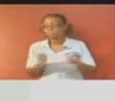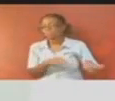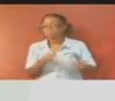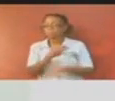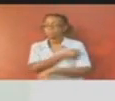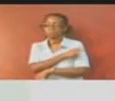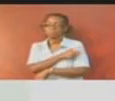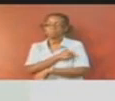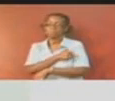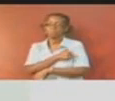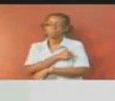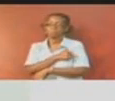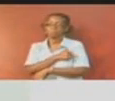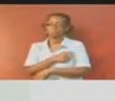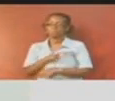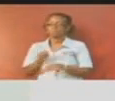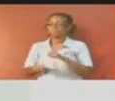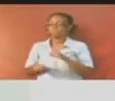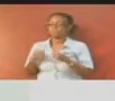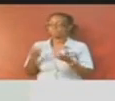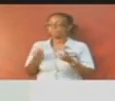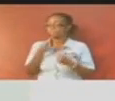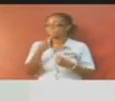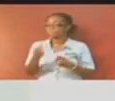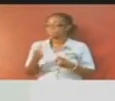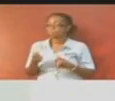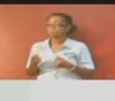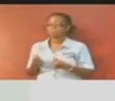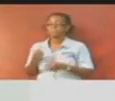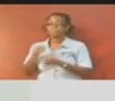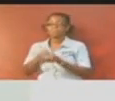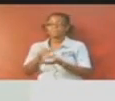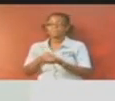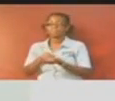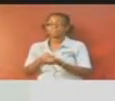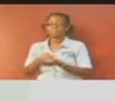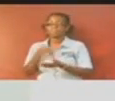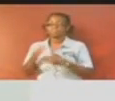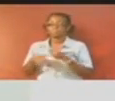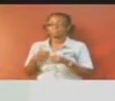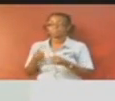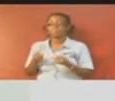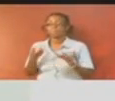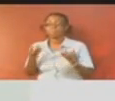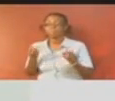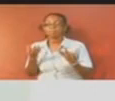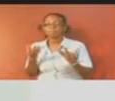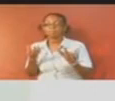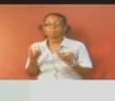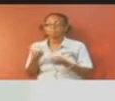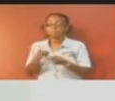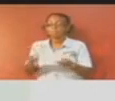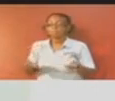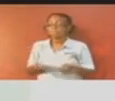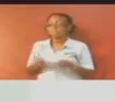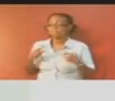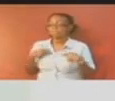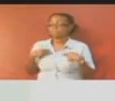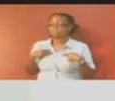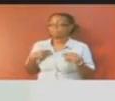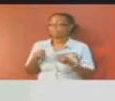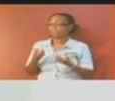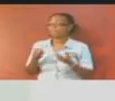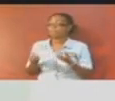population that this issue is one of supply and demand. There has been an increasing number of cases. Our